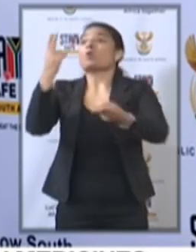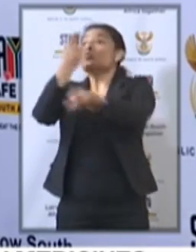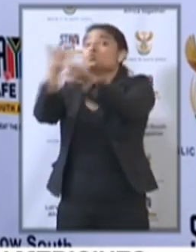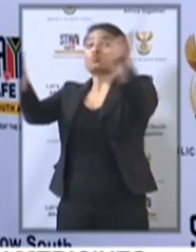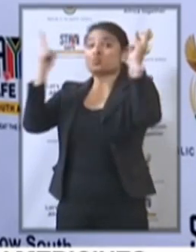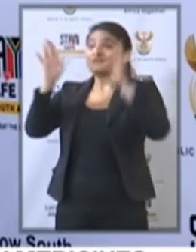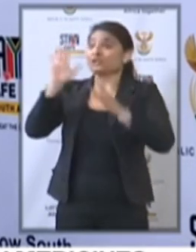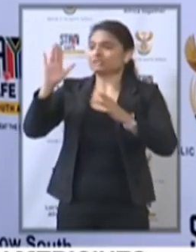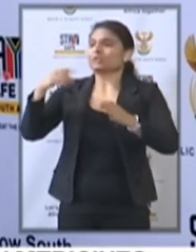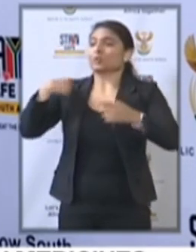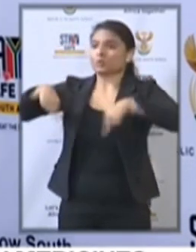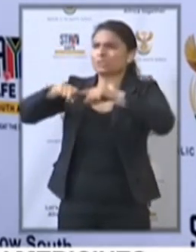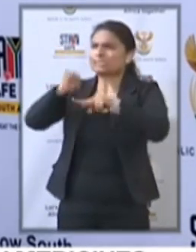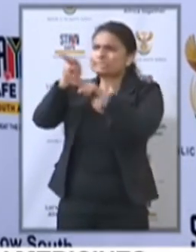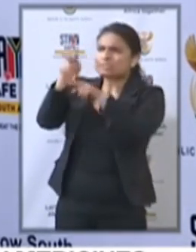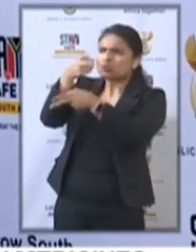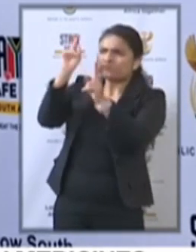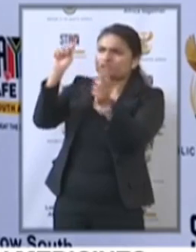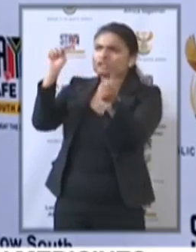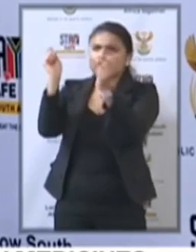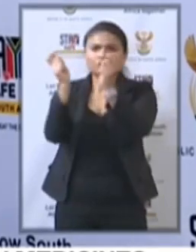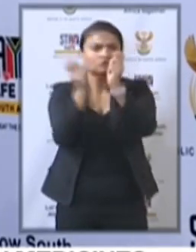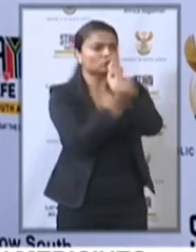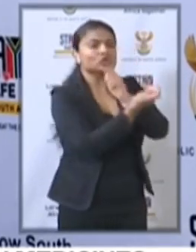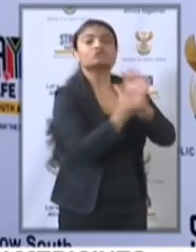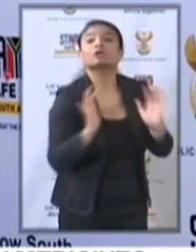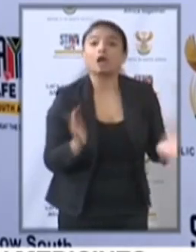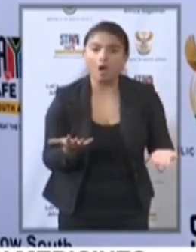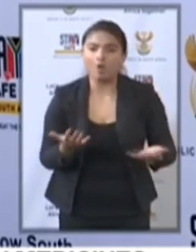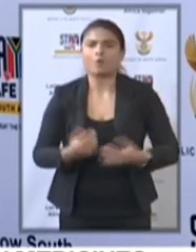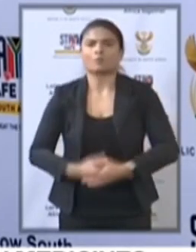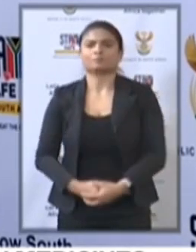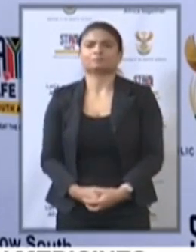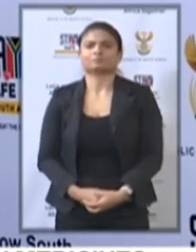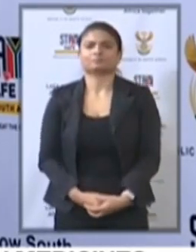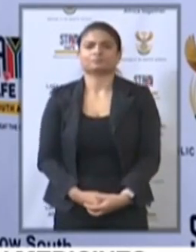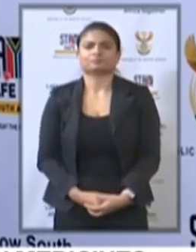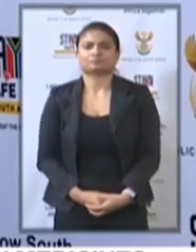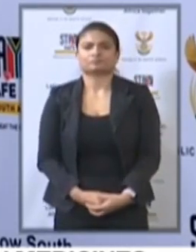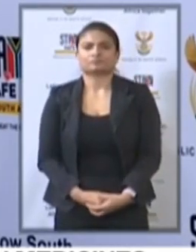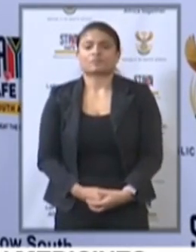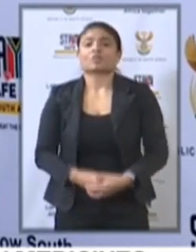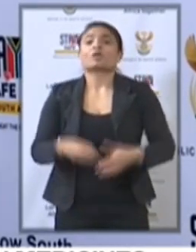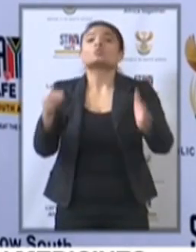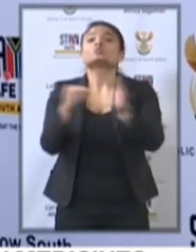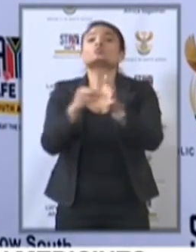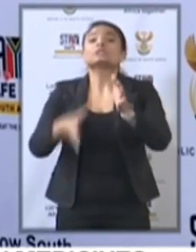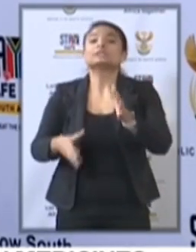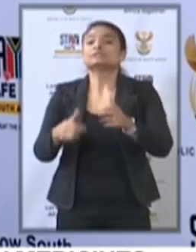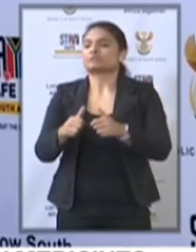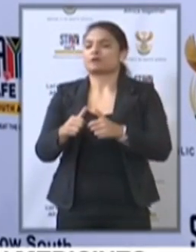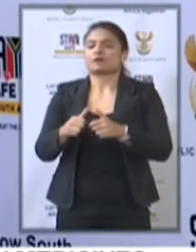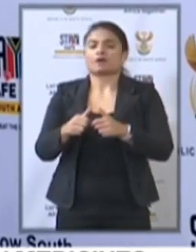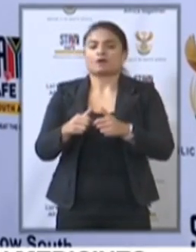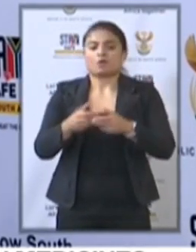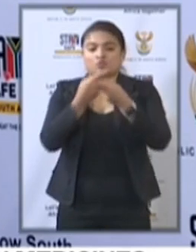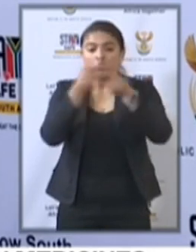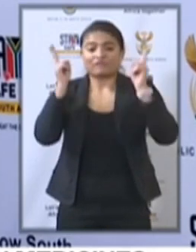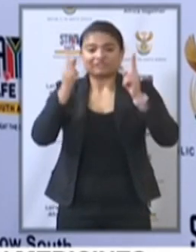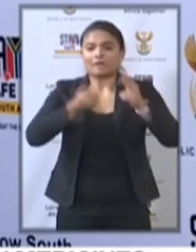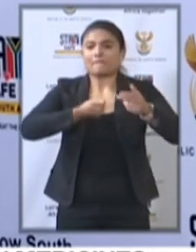Let me start with the issue of the phased return of students to our universities